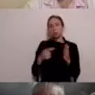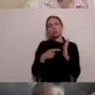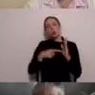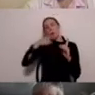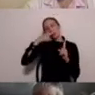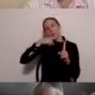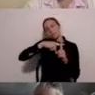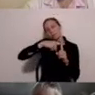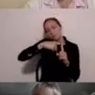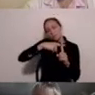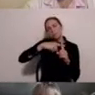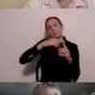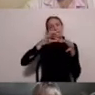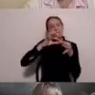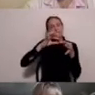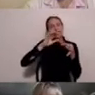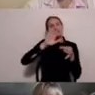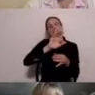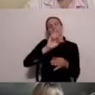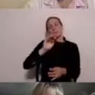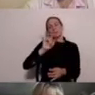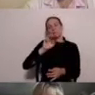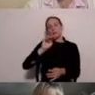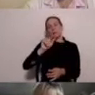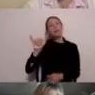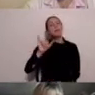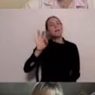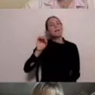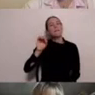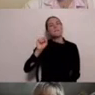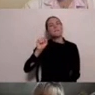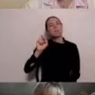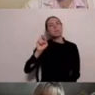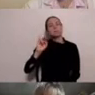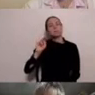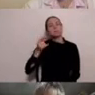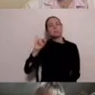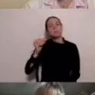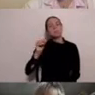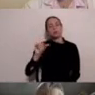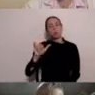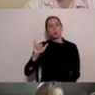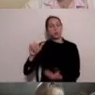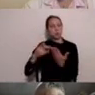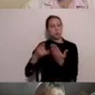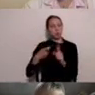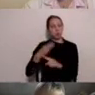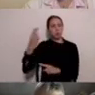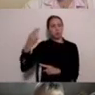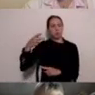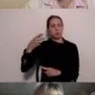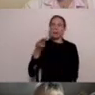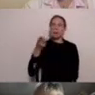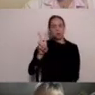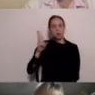on their social media, such as the Fostering Joy Project from Hands and Voices headquarters, pictured here in this graphic. And a lot of new